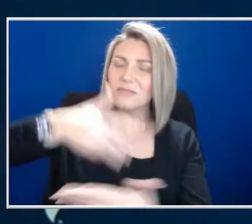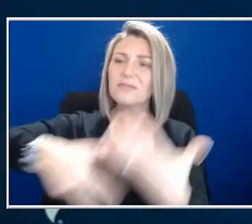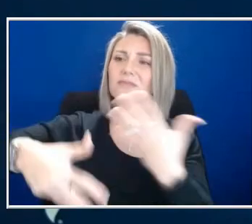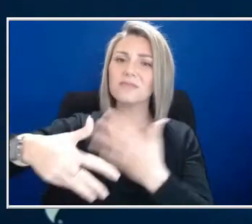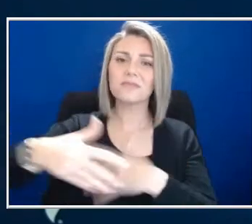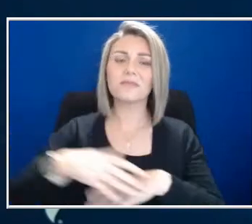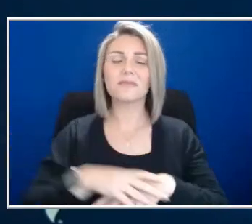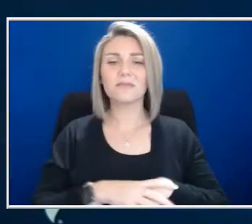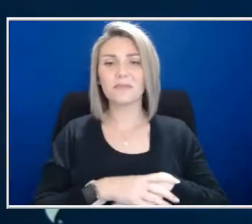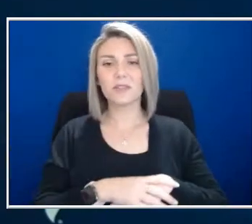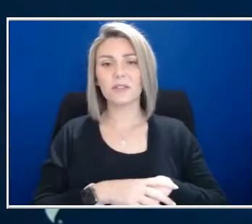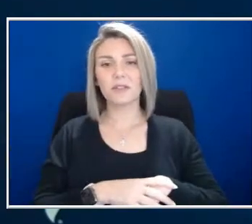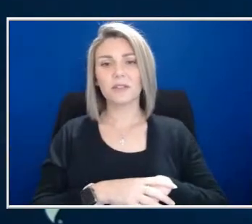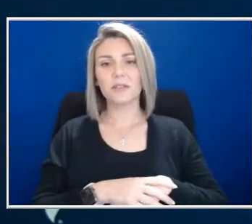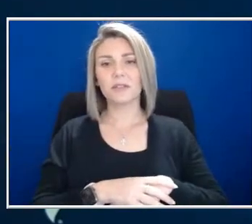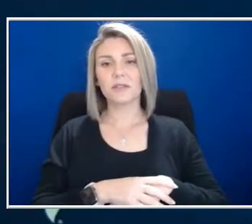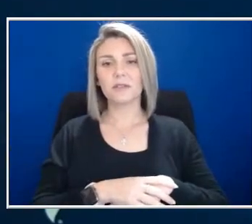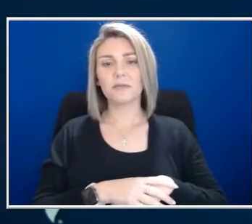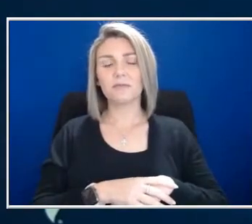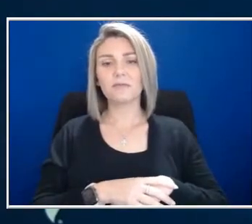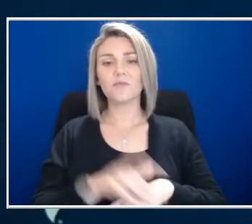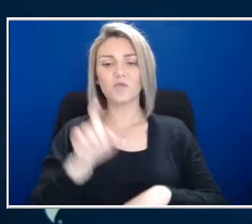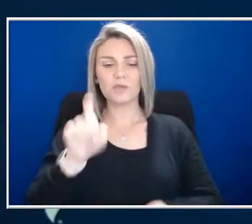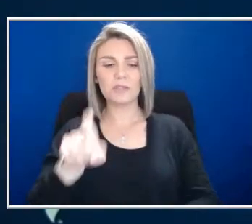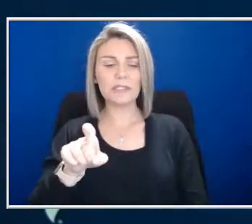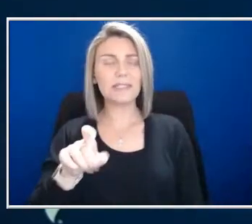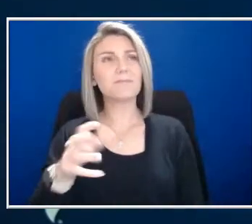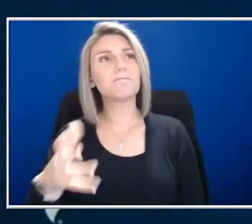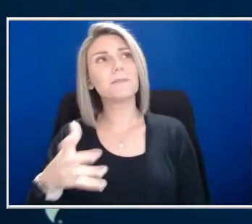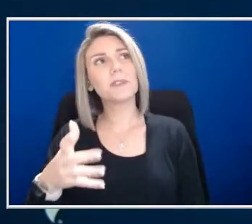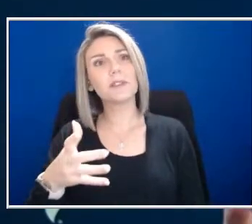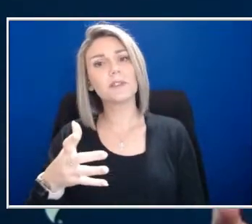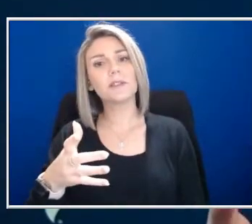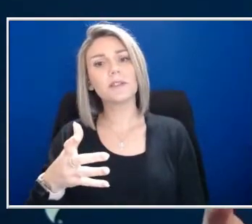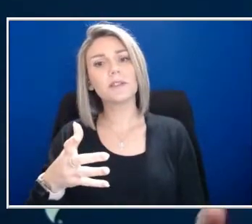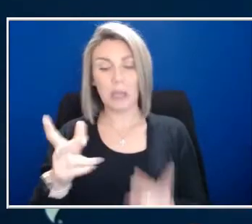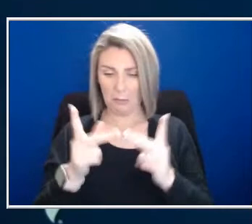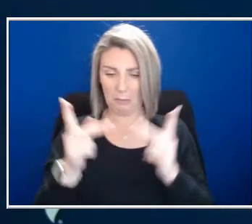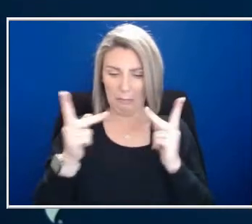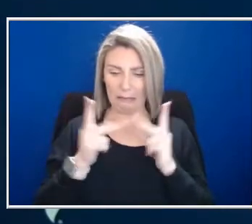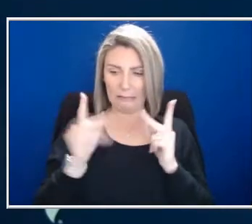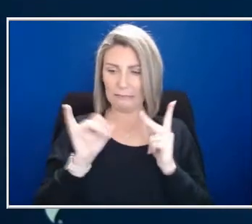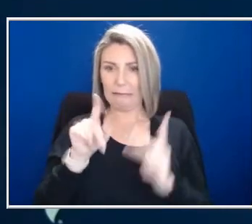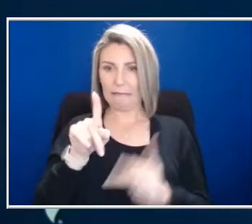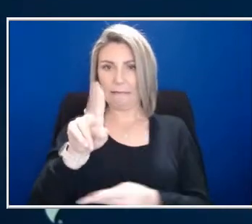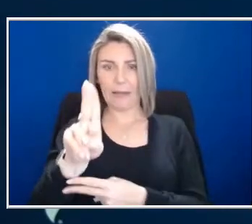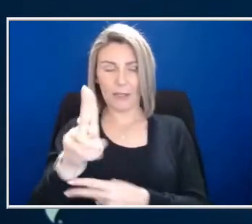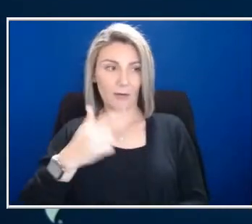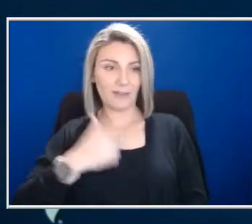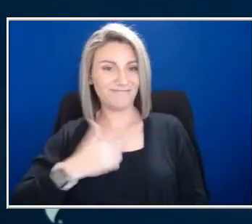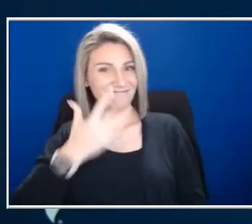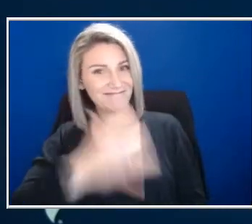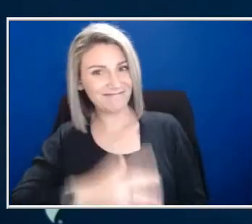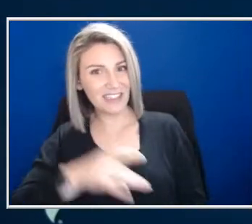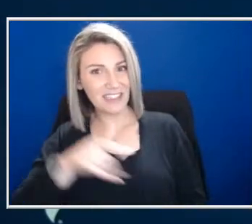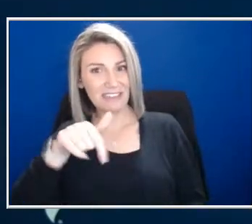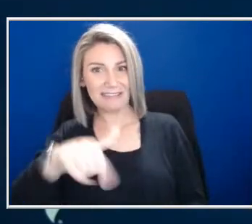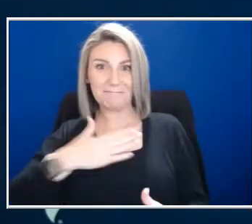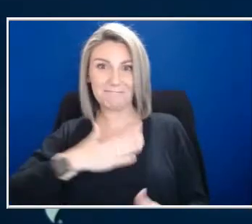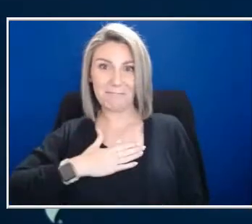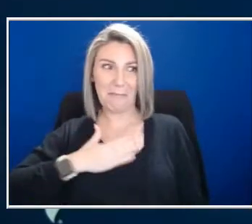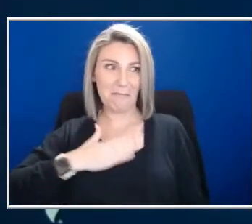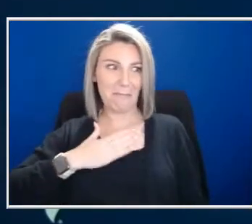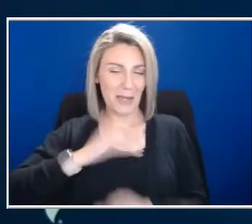you need to be at a place that does this. And so, you know, again, I was fortunate that this is my home base,